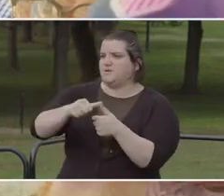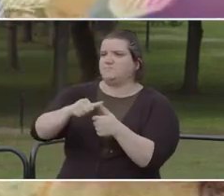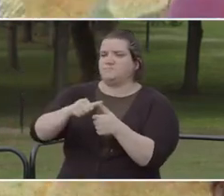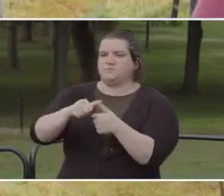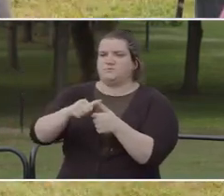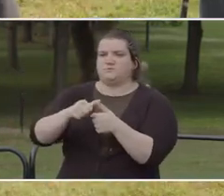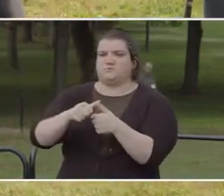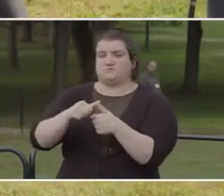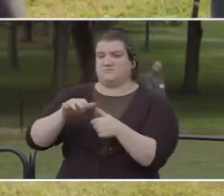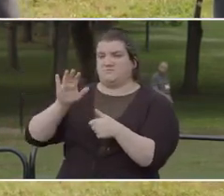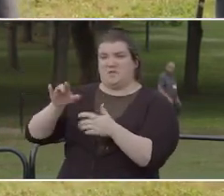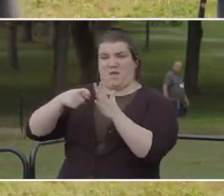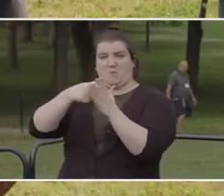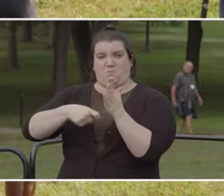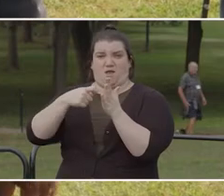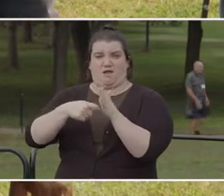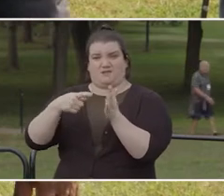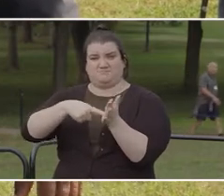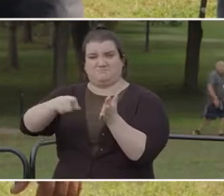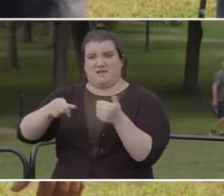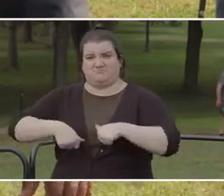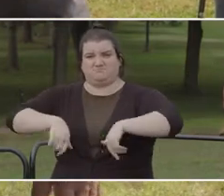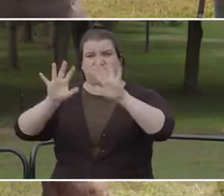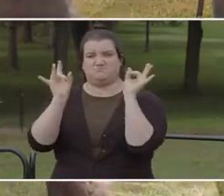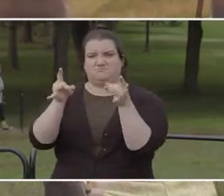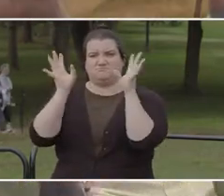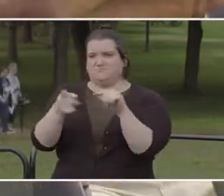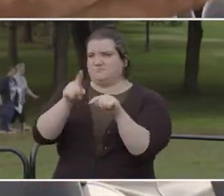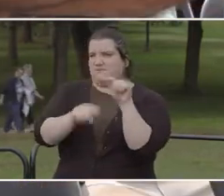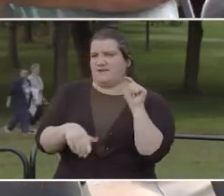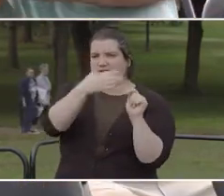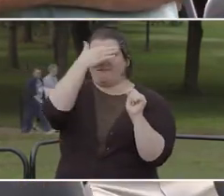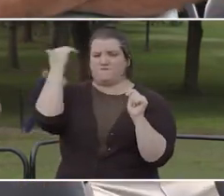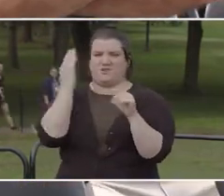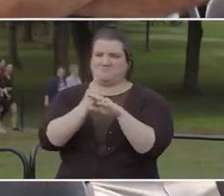'cause the price they paid is too much to forget.